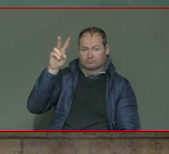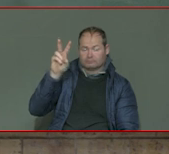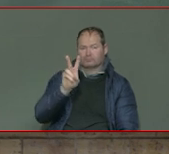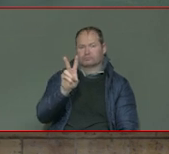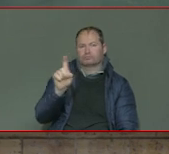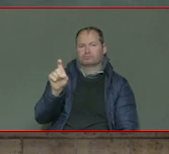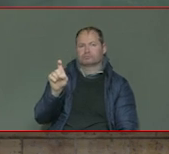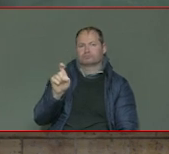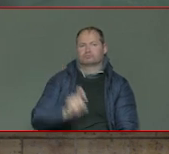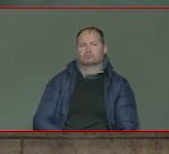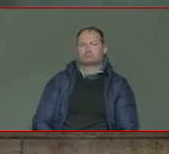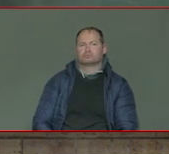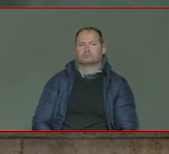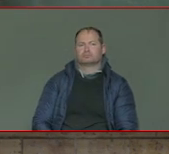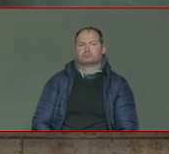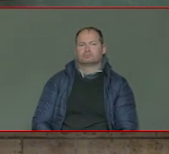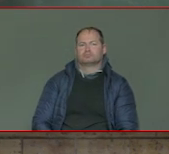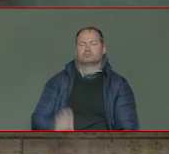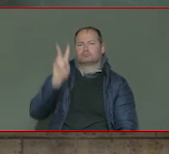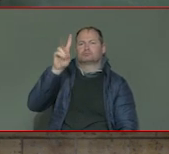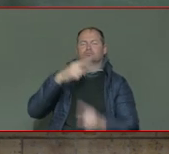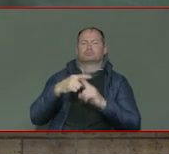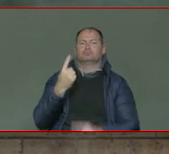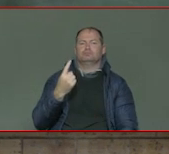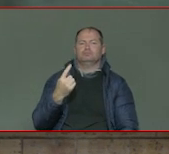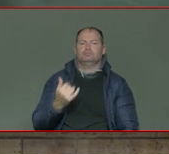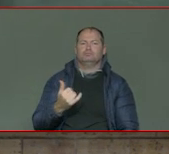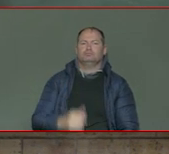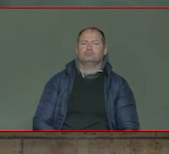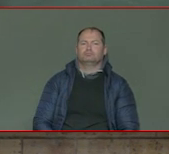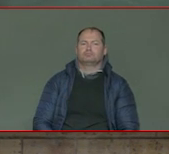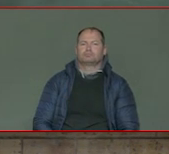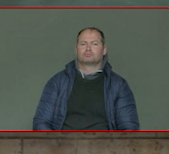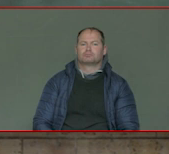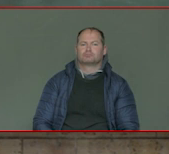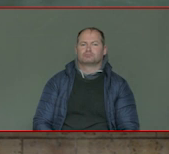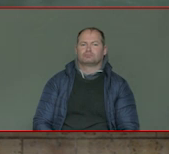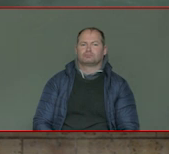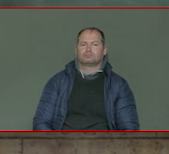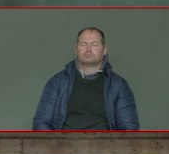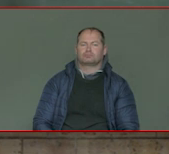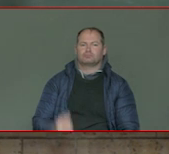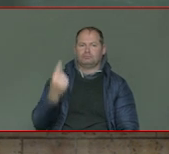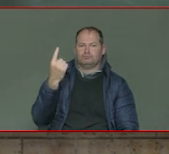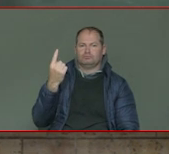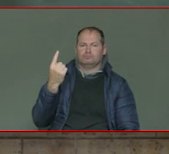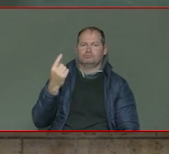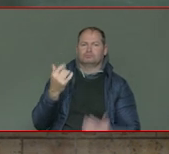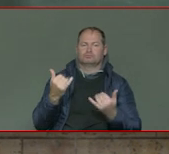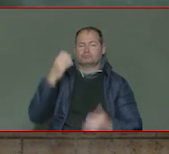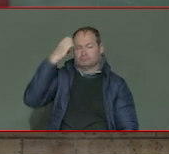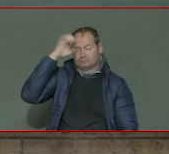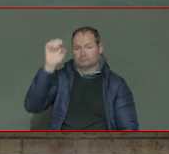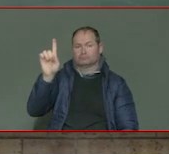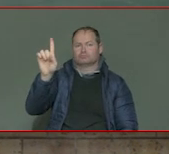2x. You say 2 times 1 is 2, keep x, subtract 1 from the exponent, 2 minus 1 is 1. If the exponent is